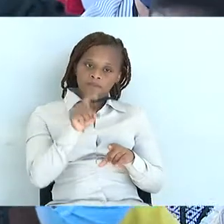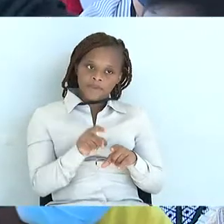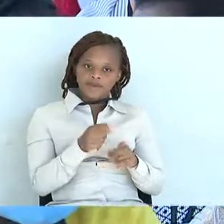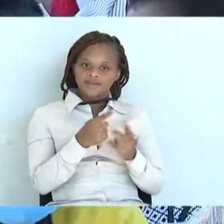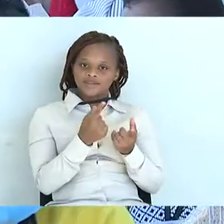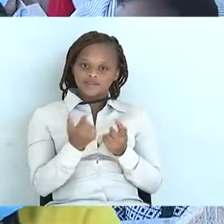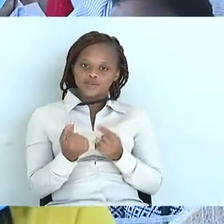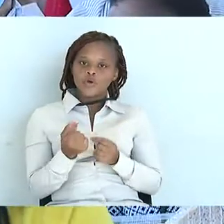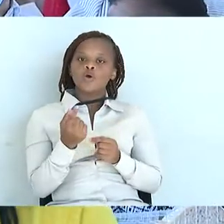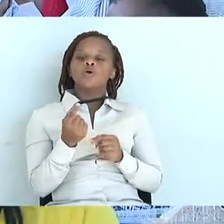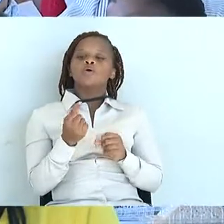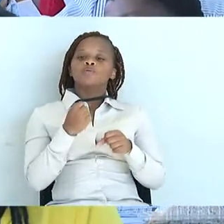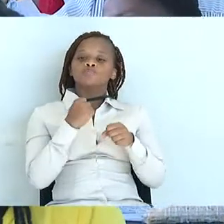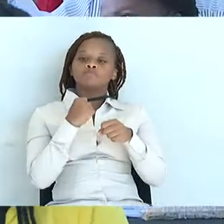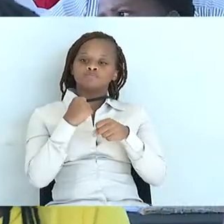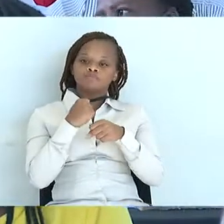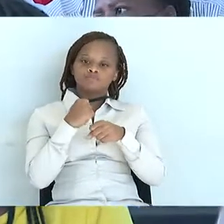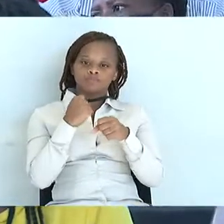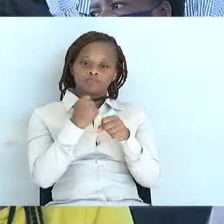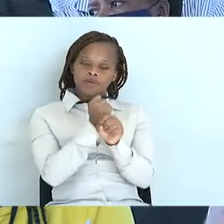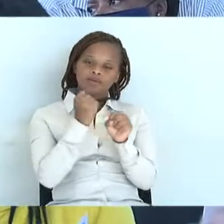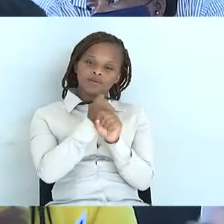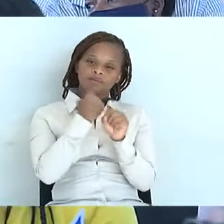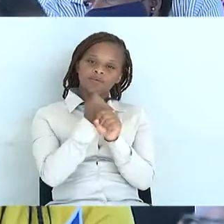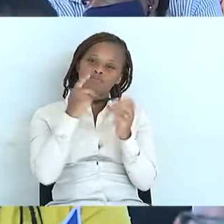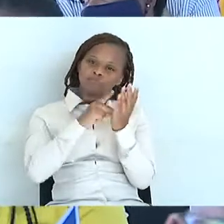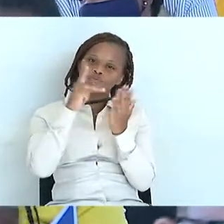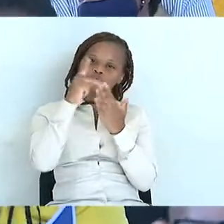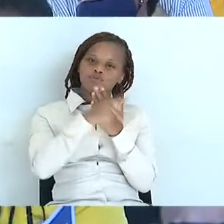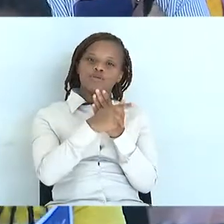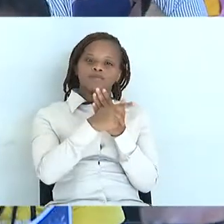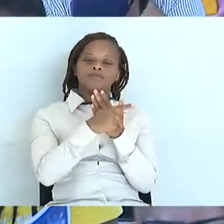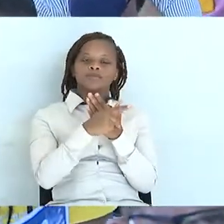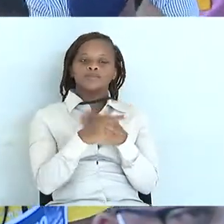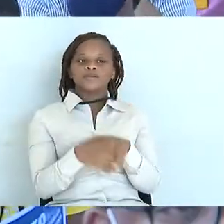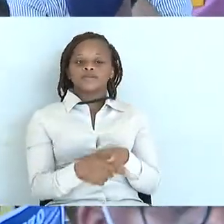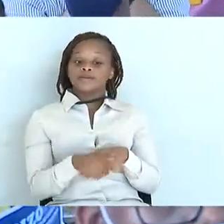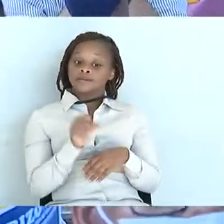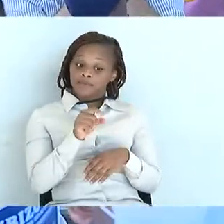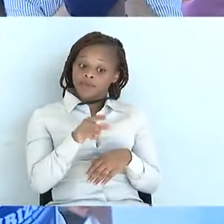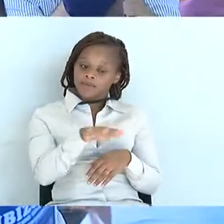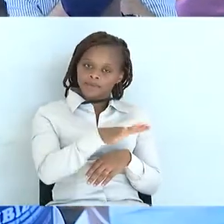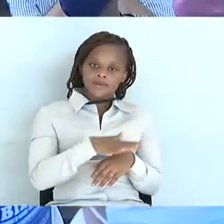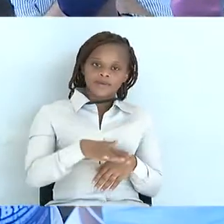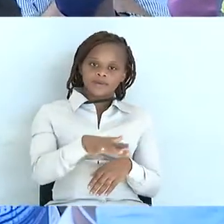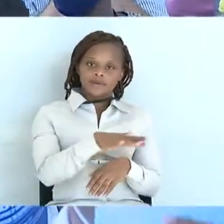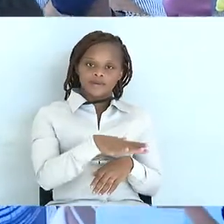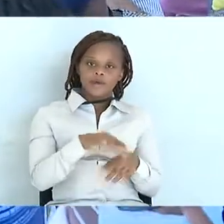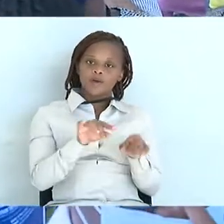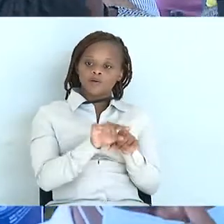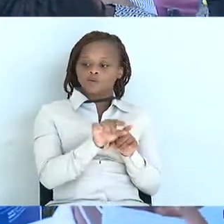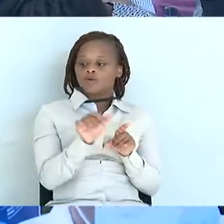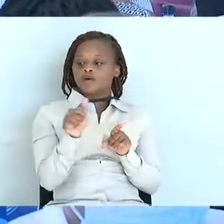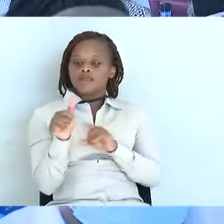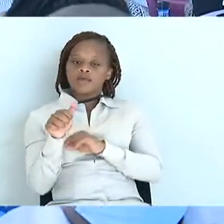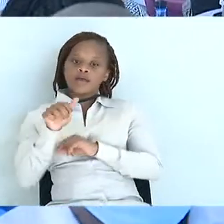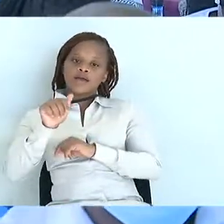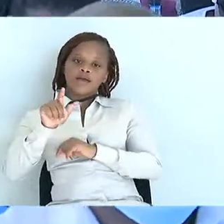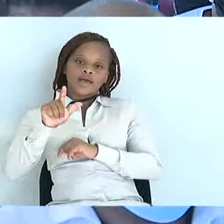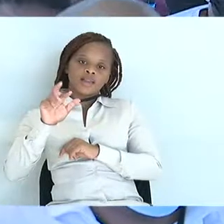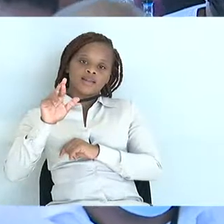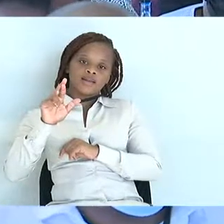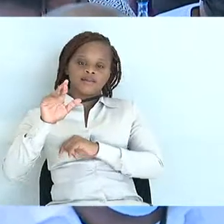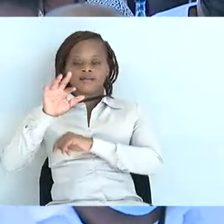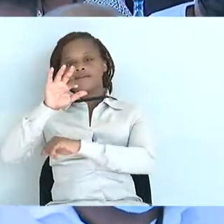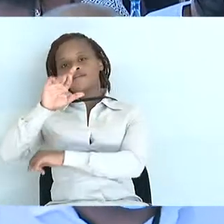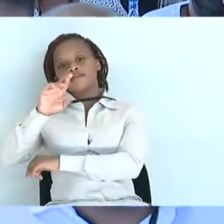programs around renewable energy, more especially Gwala, as well as Alfonso. And also if you look at